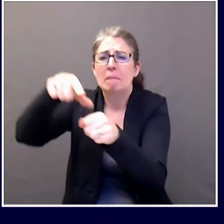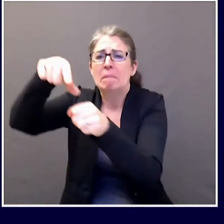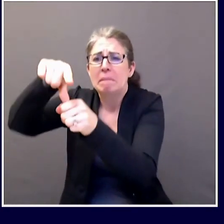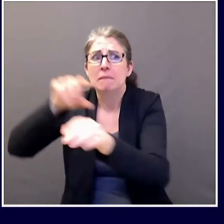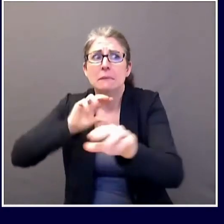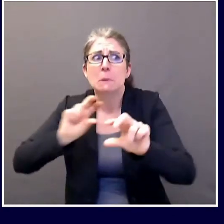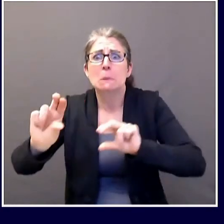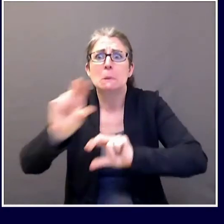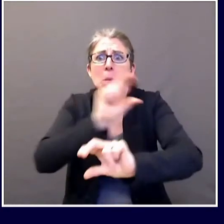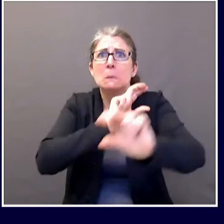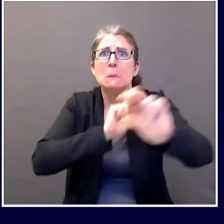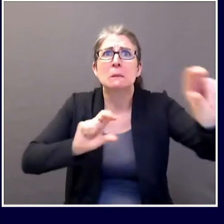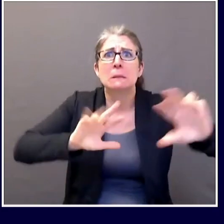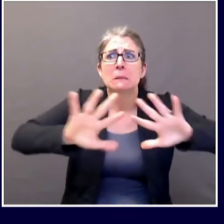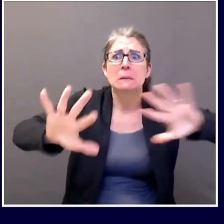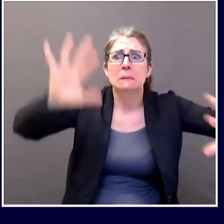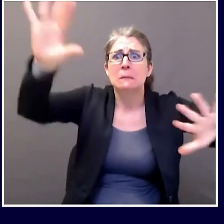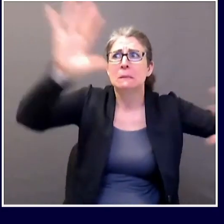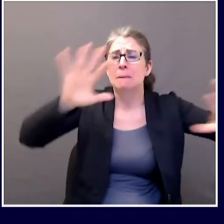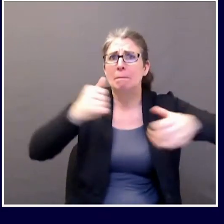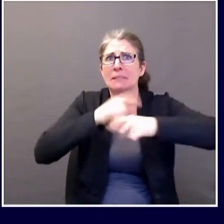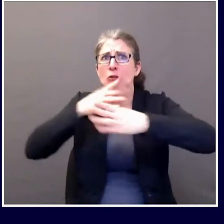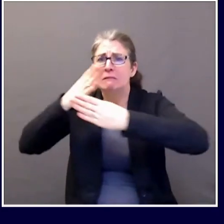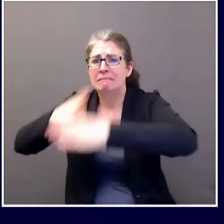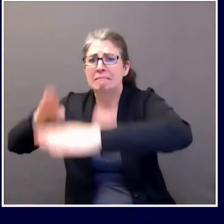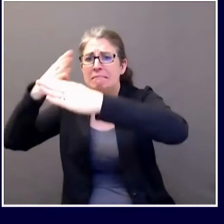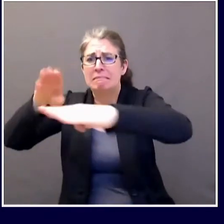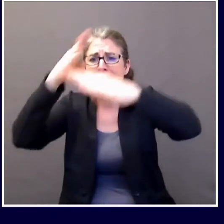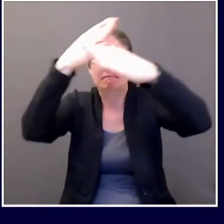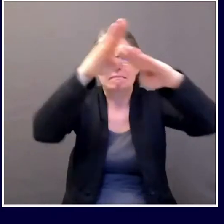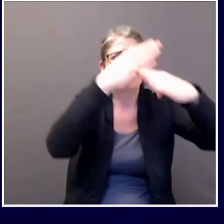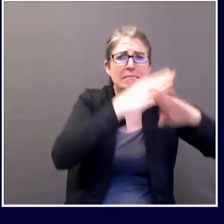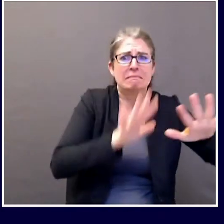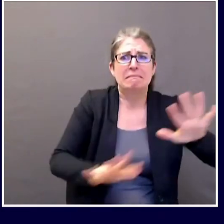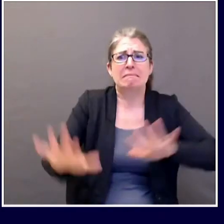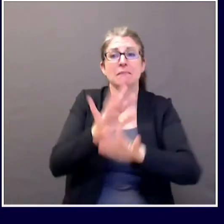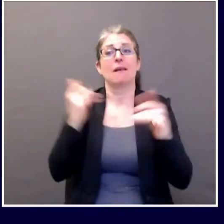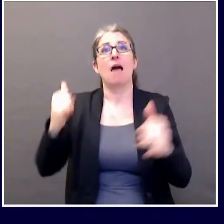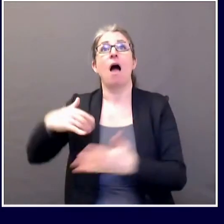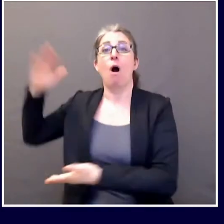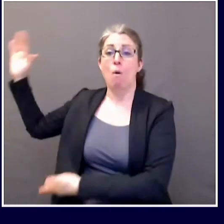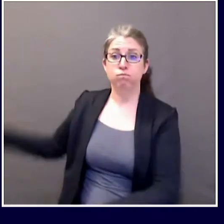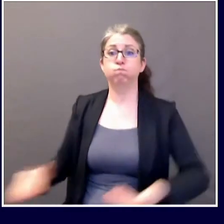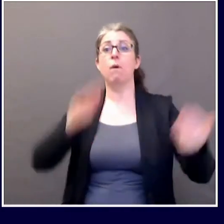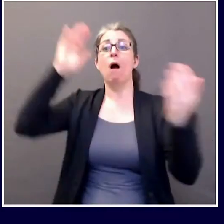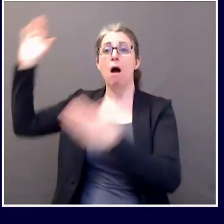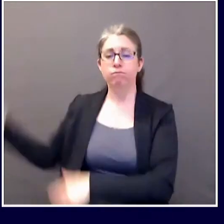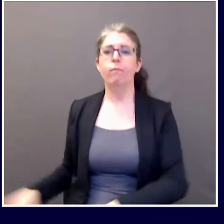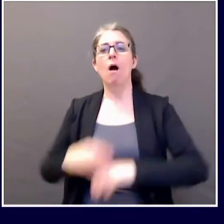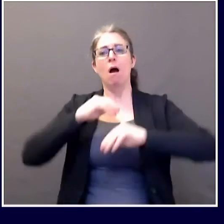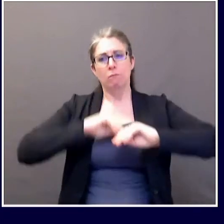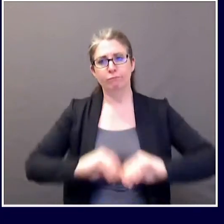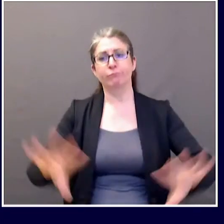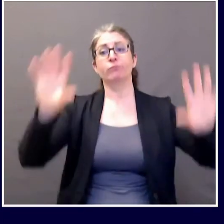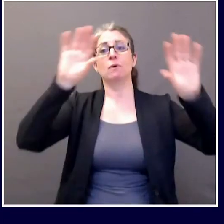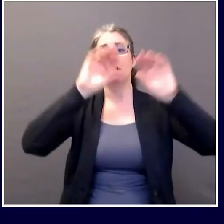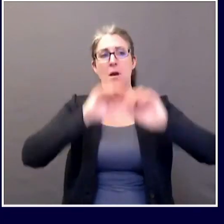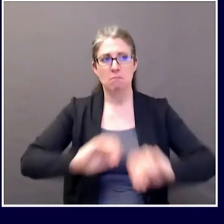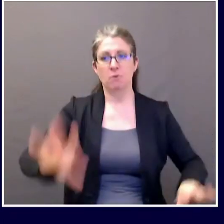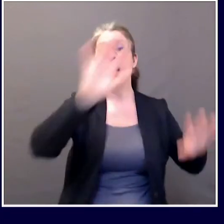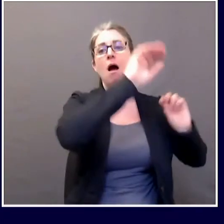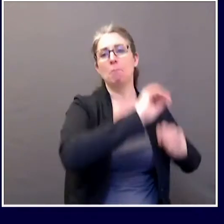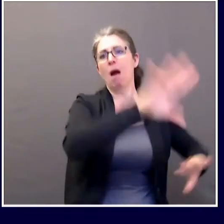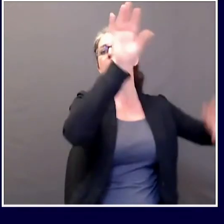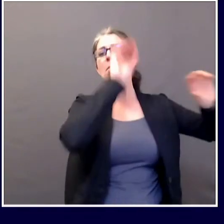much concern around someone from your county, if it's available to them, driving up to Penobscot County. Now that we have